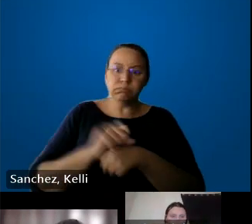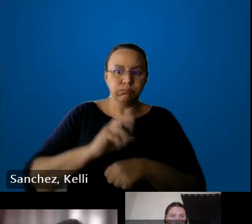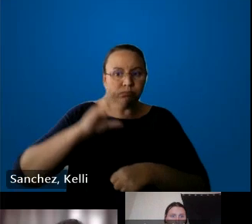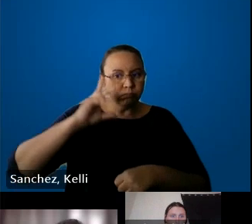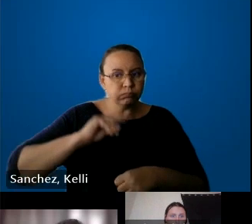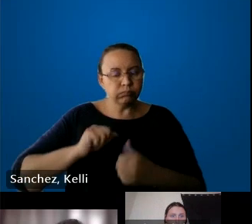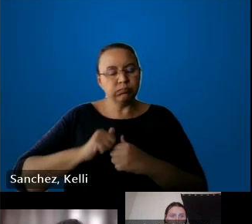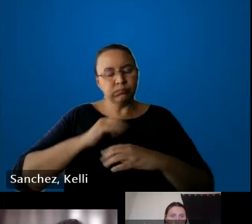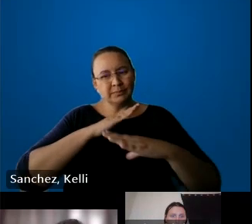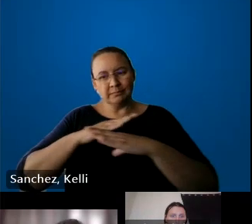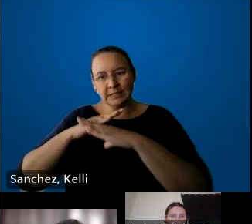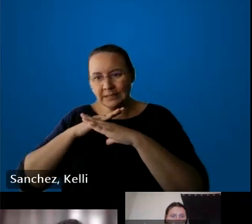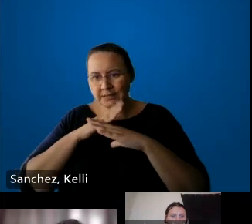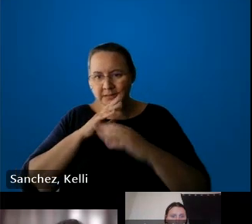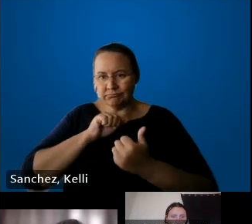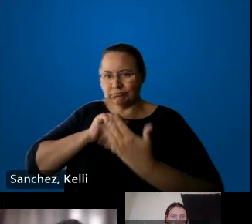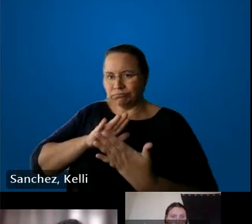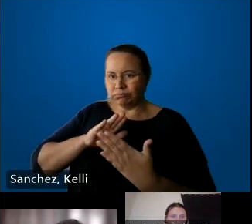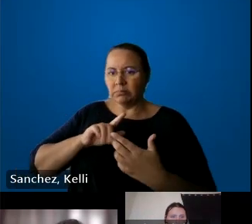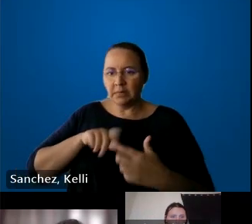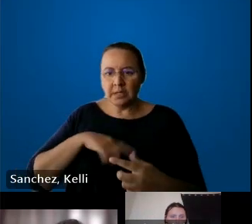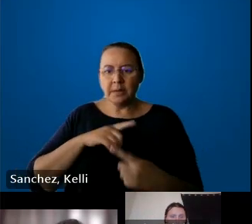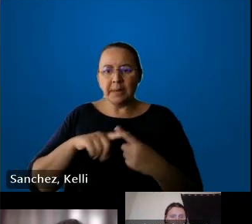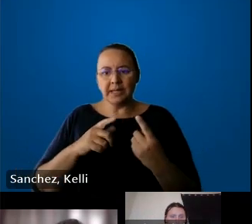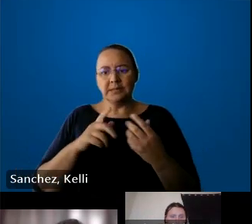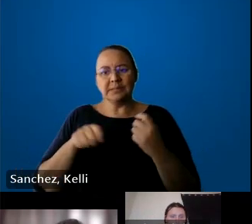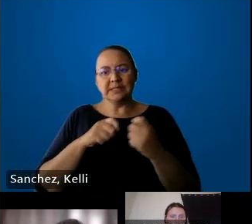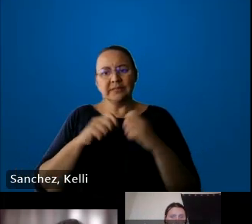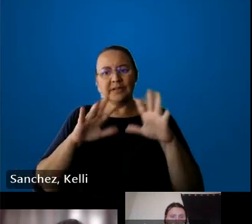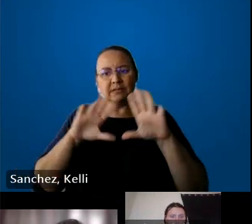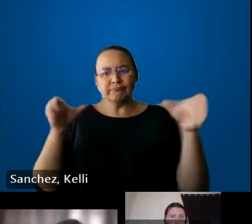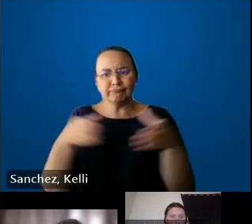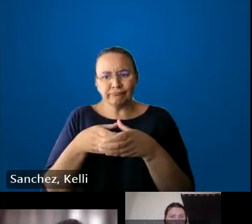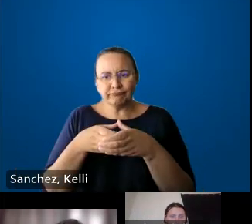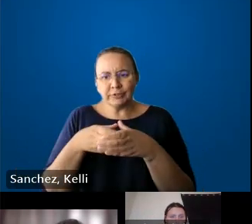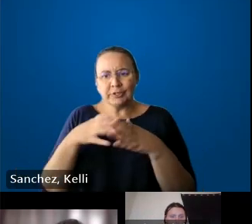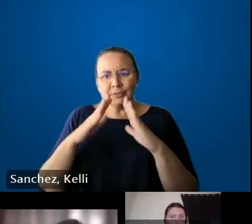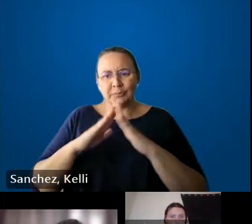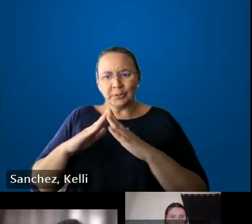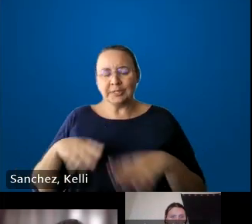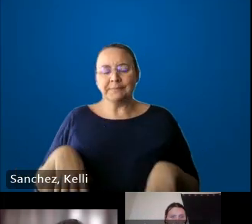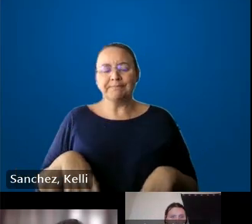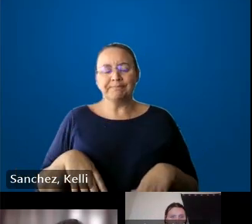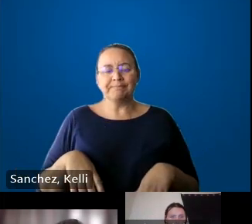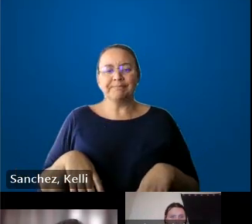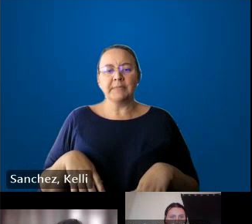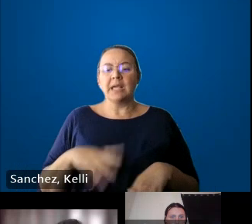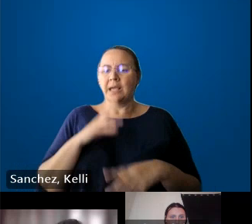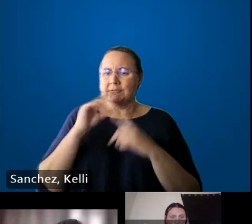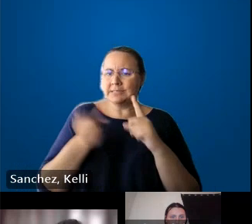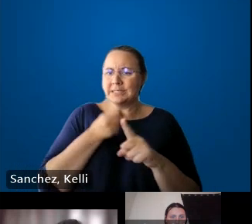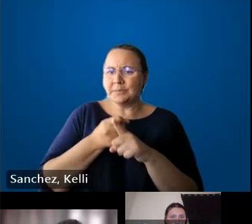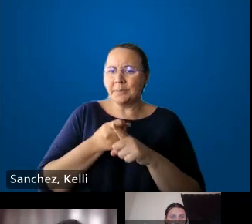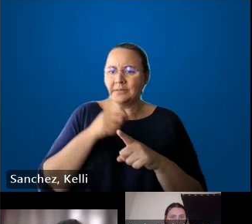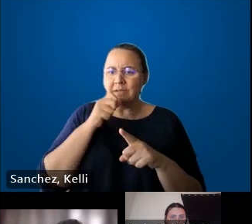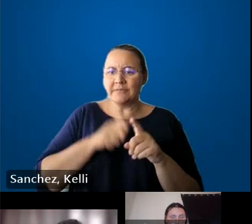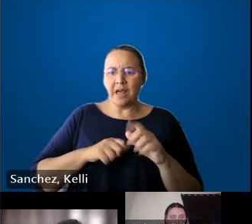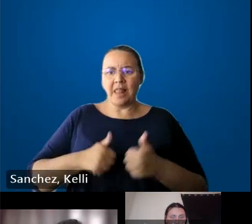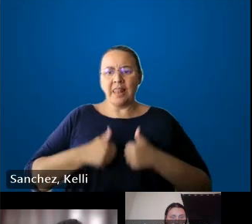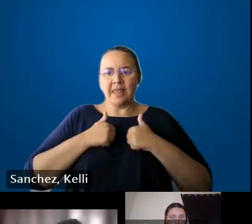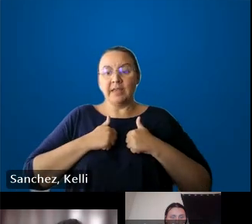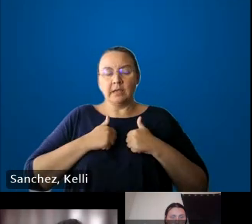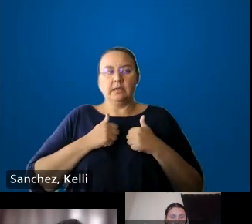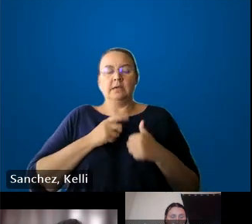with barriers faced by marginalized communities. Her journey in recovery has revealed the profound impact of not living authentically